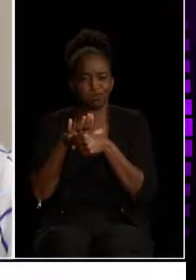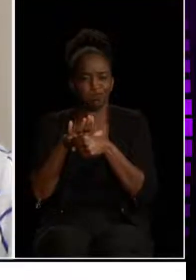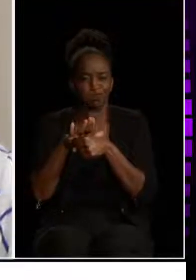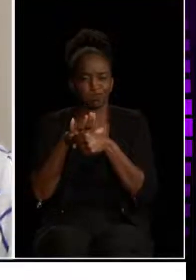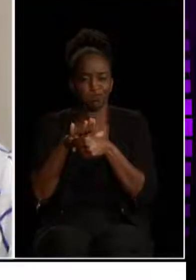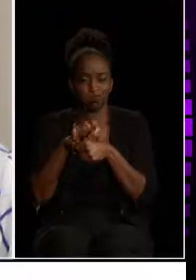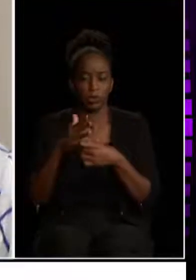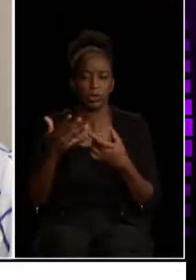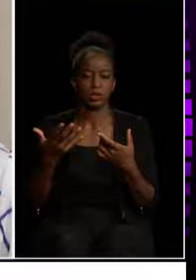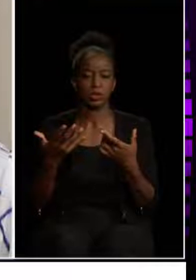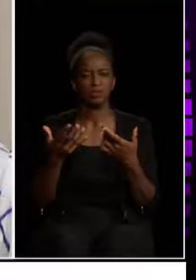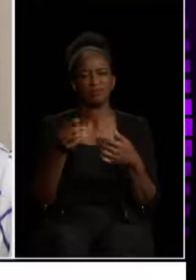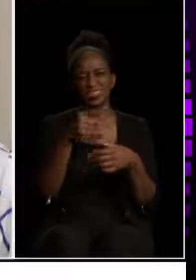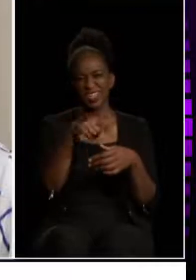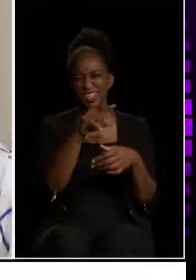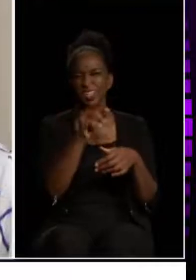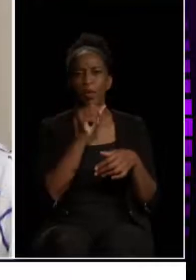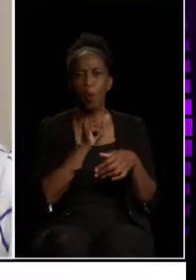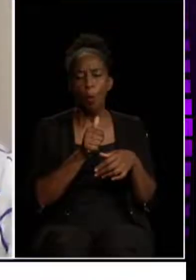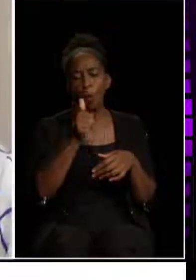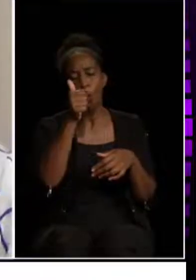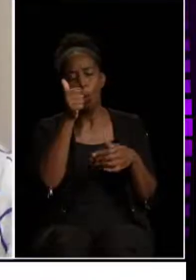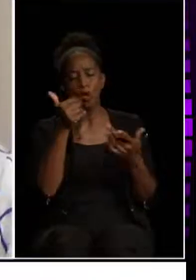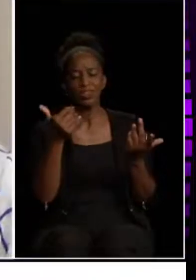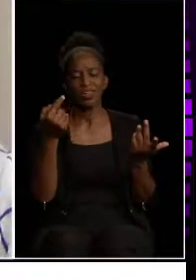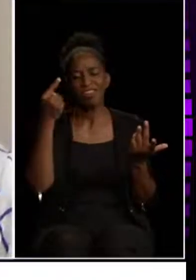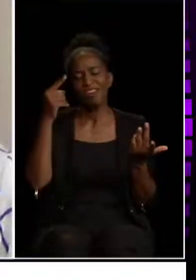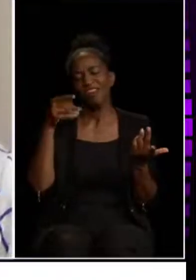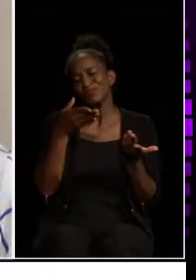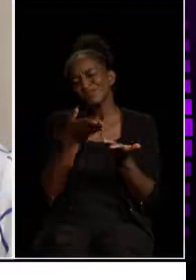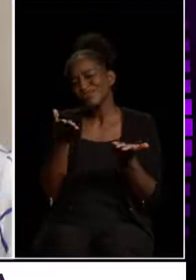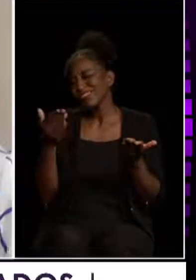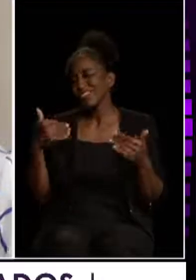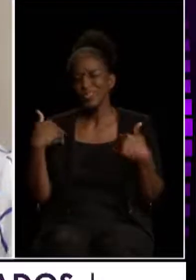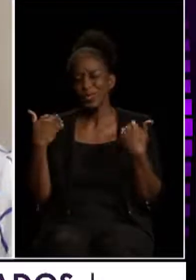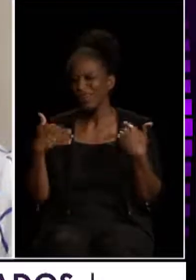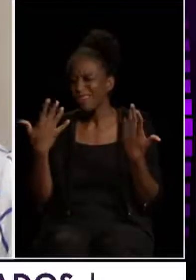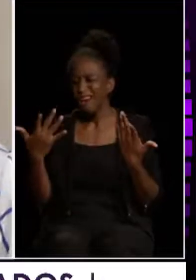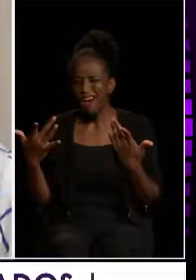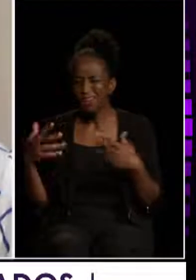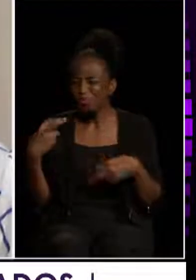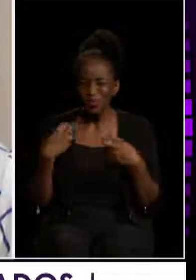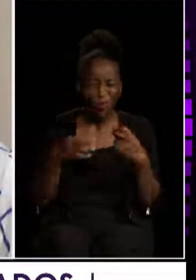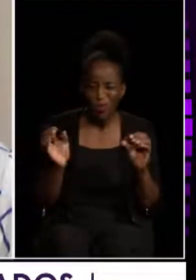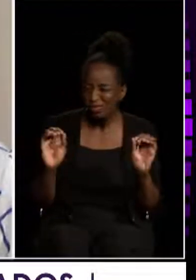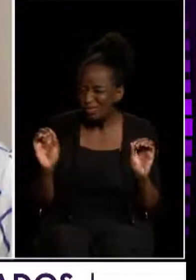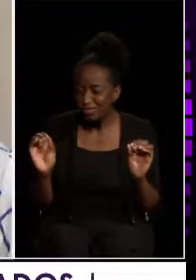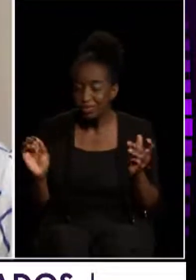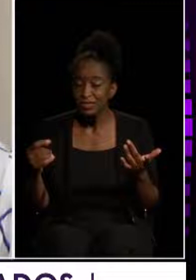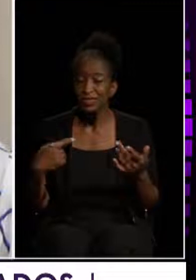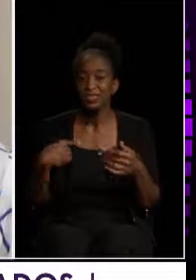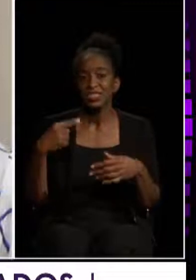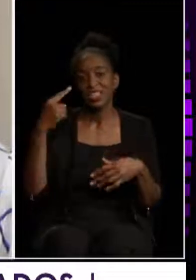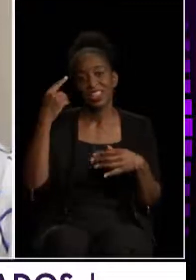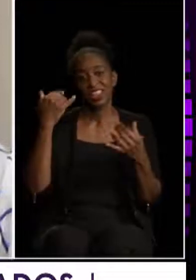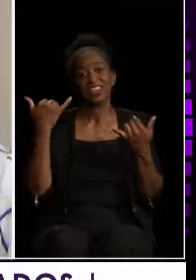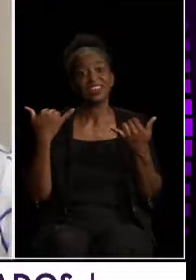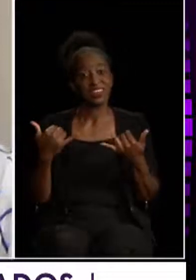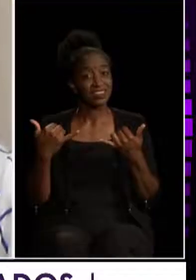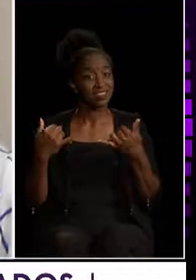would want to recognize, because they say you're young, you don't have anything to worry about. But I feel as if younger people have a lot of things to worry about in this day and